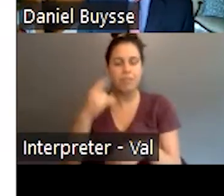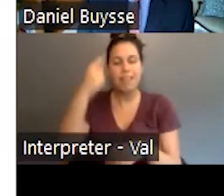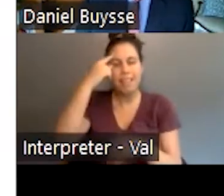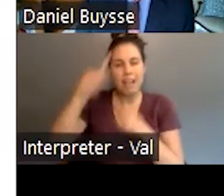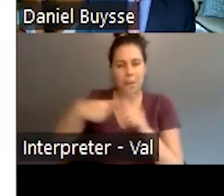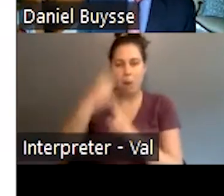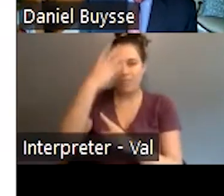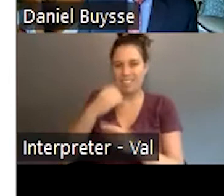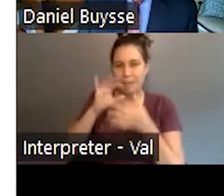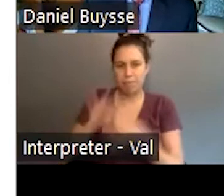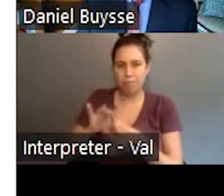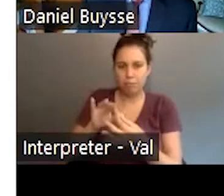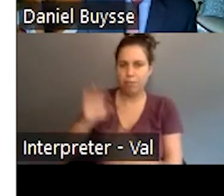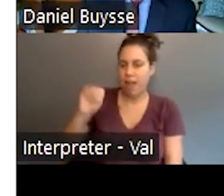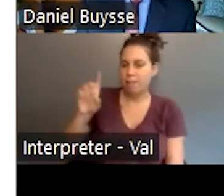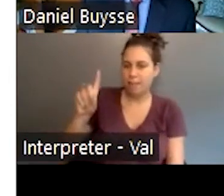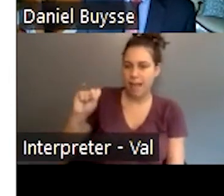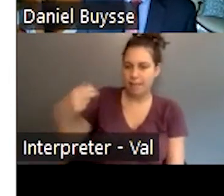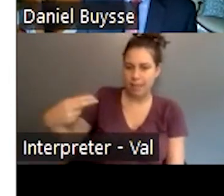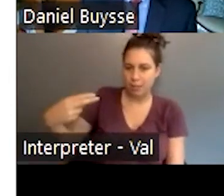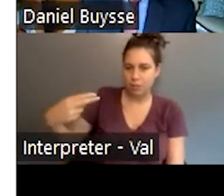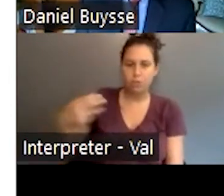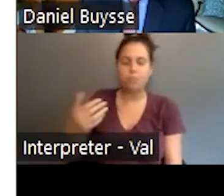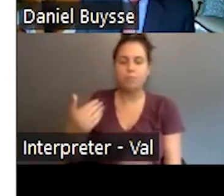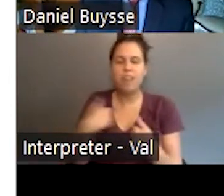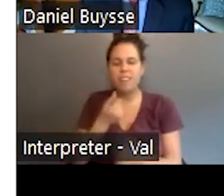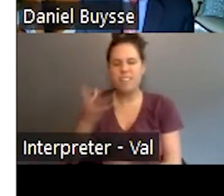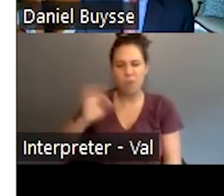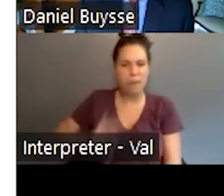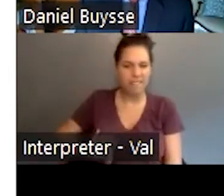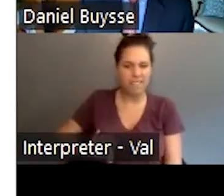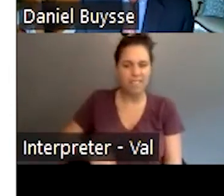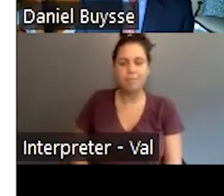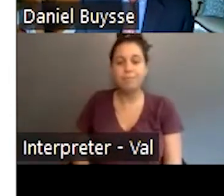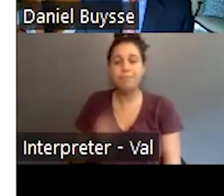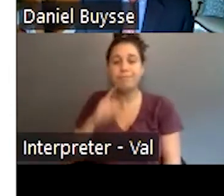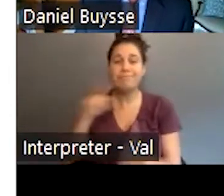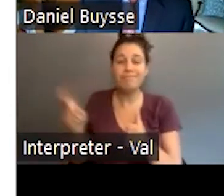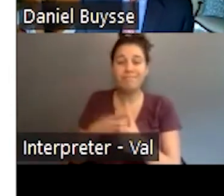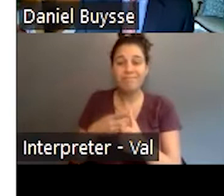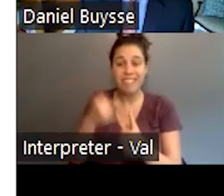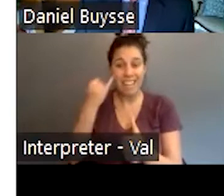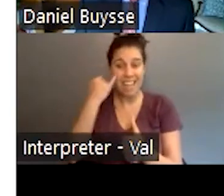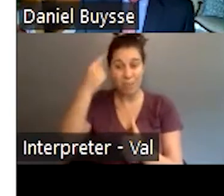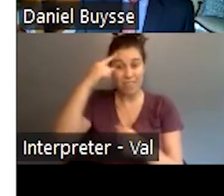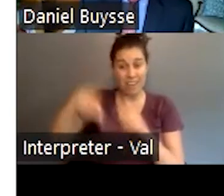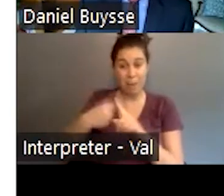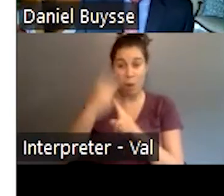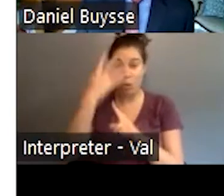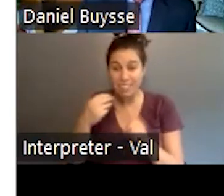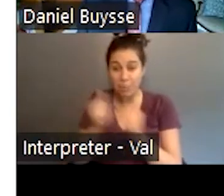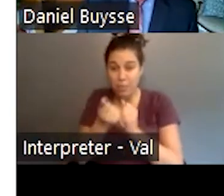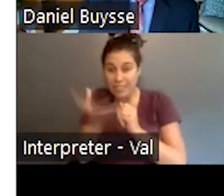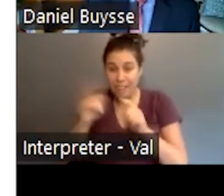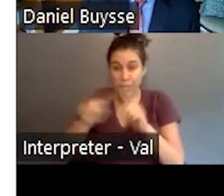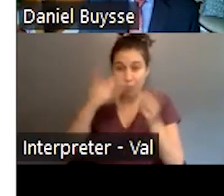there are several benefits that might accrue from that. First, thinking about sleep routinely in a multidimensional sense can enhance